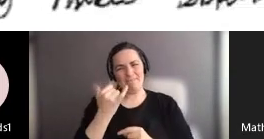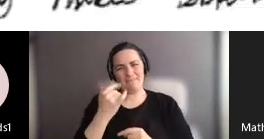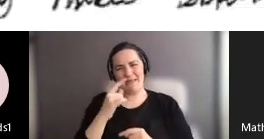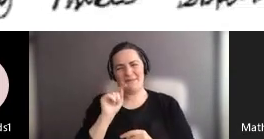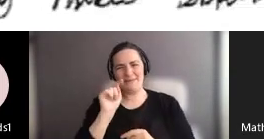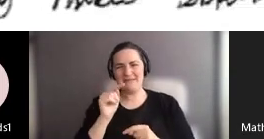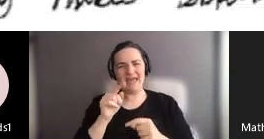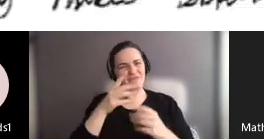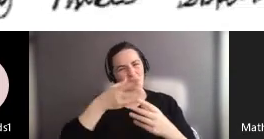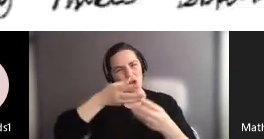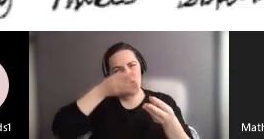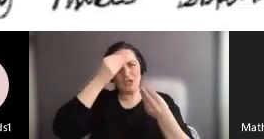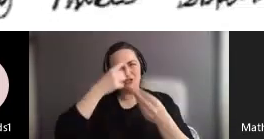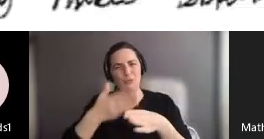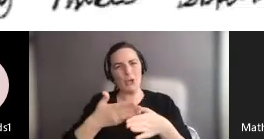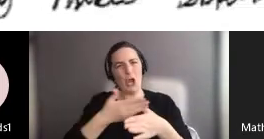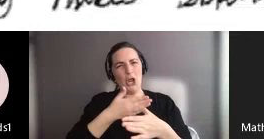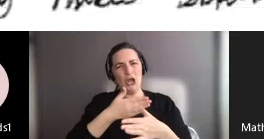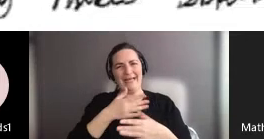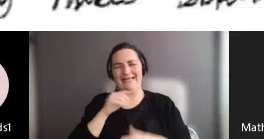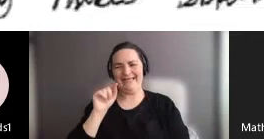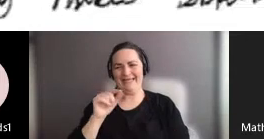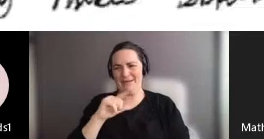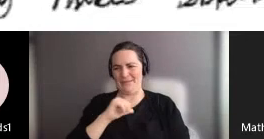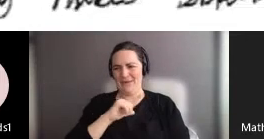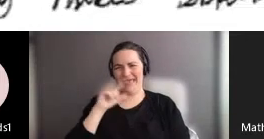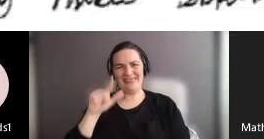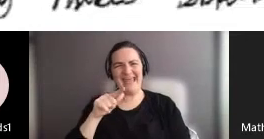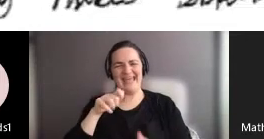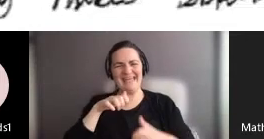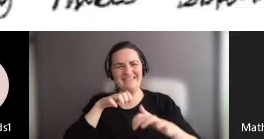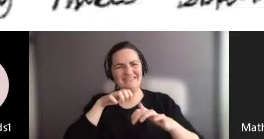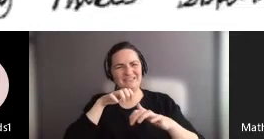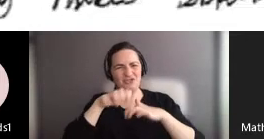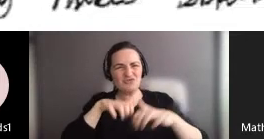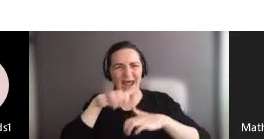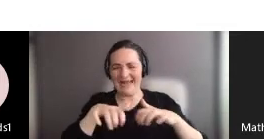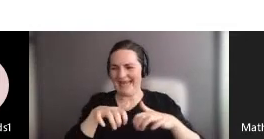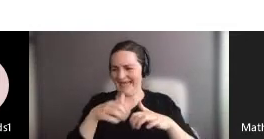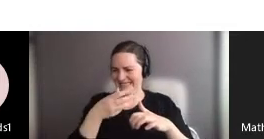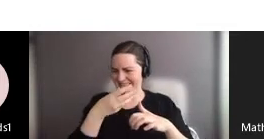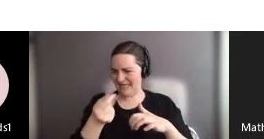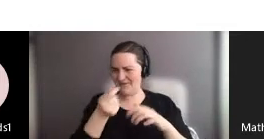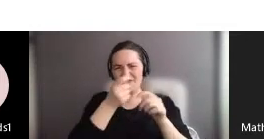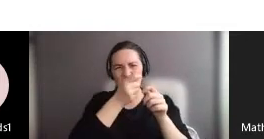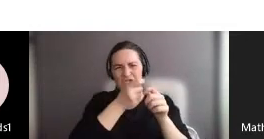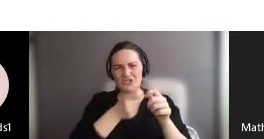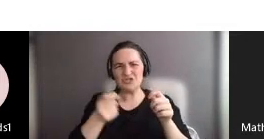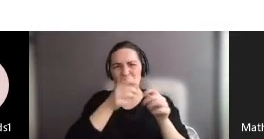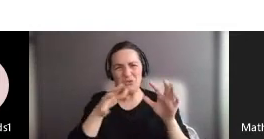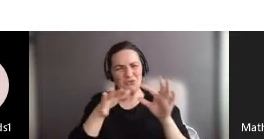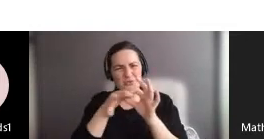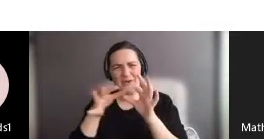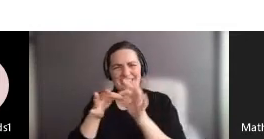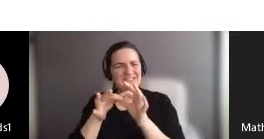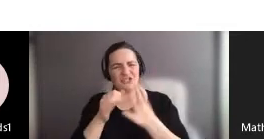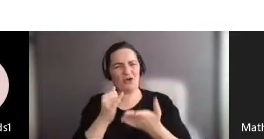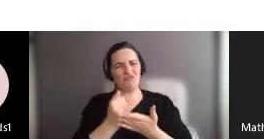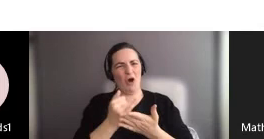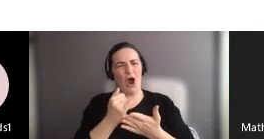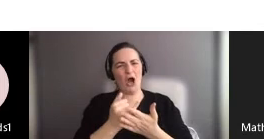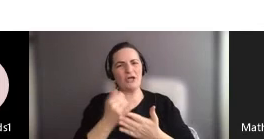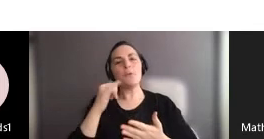you can see the odd sort of fake joins that might not help this pupil with writing fluently. So